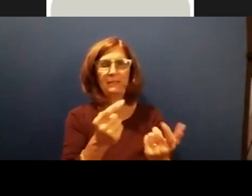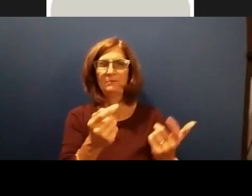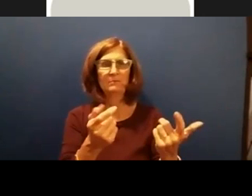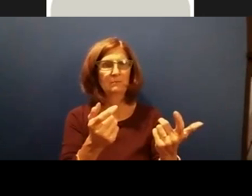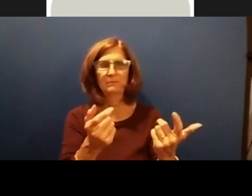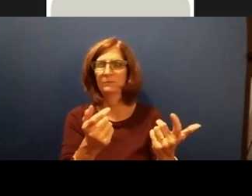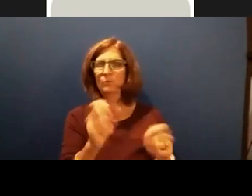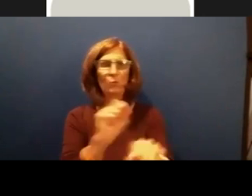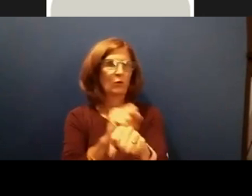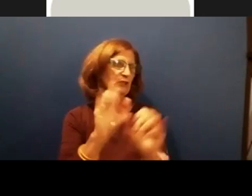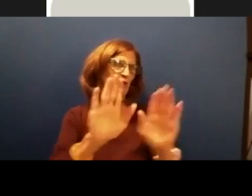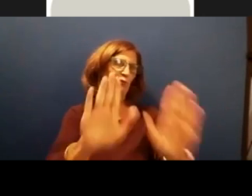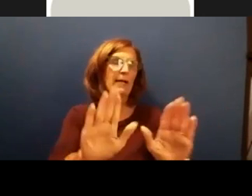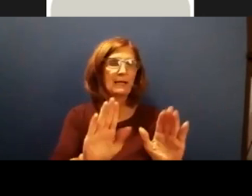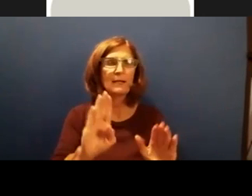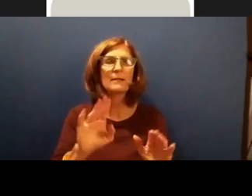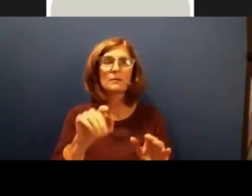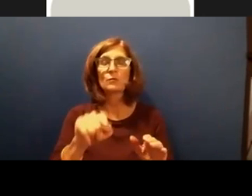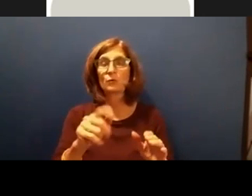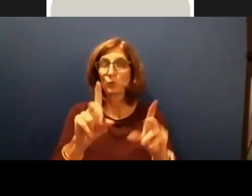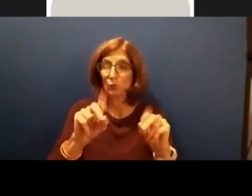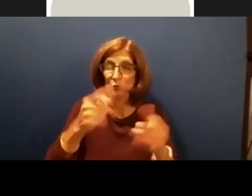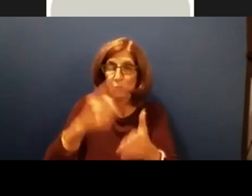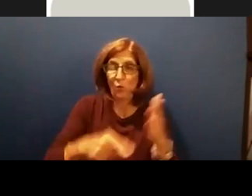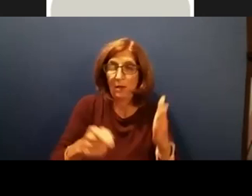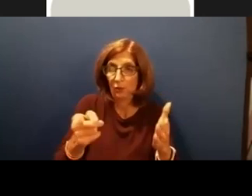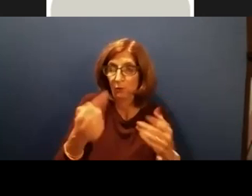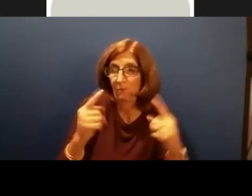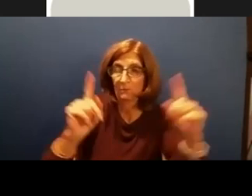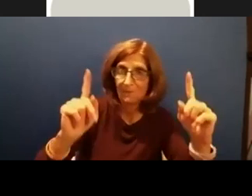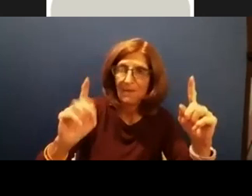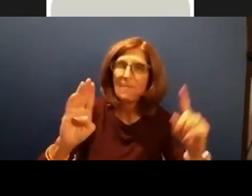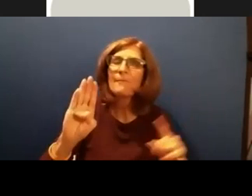URA to get as far as you've come.